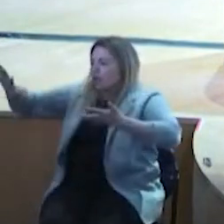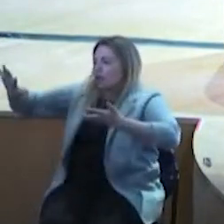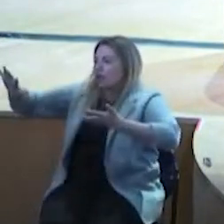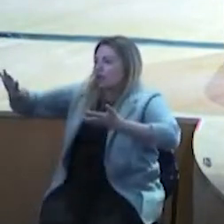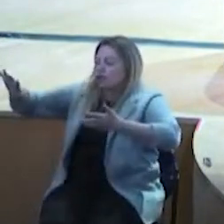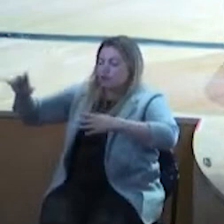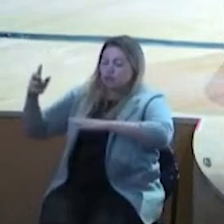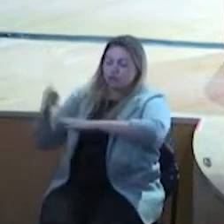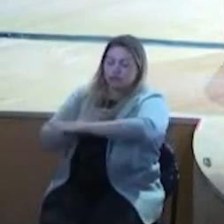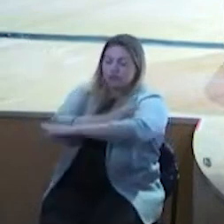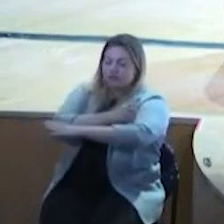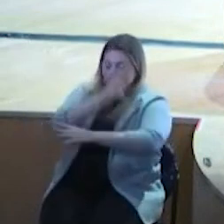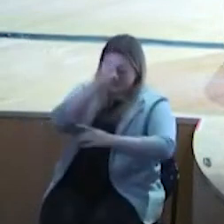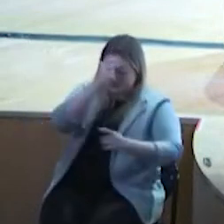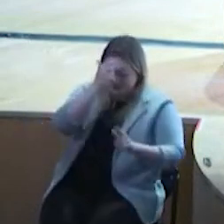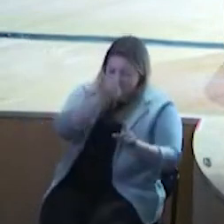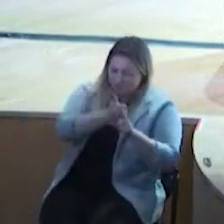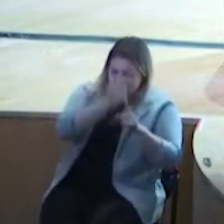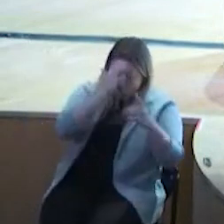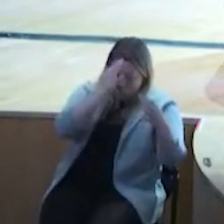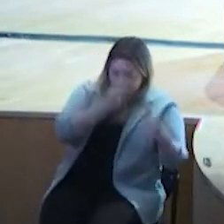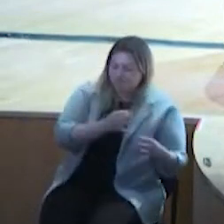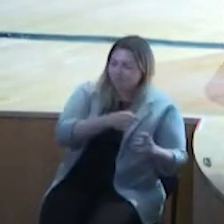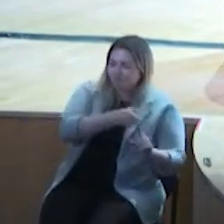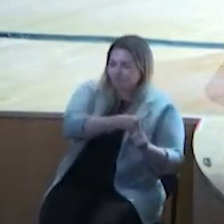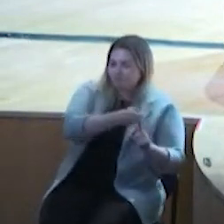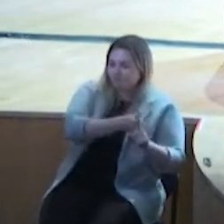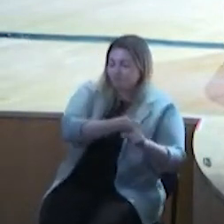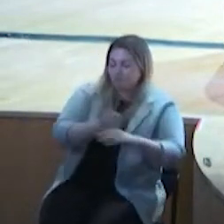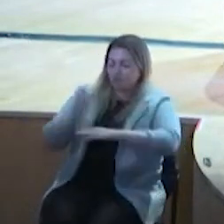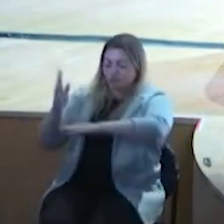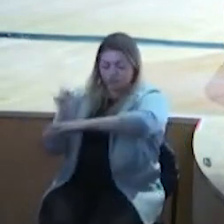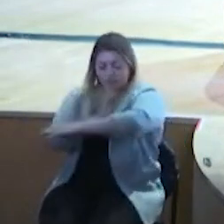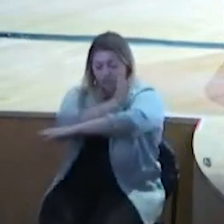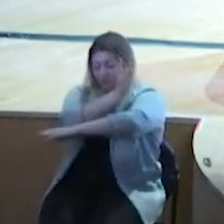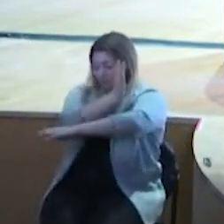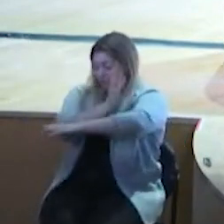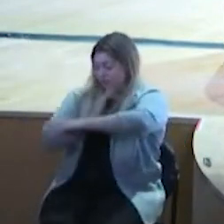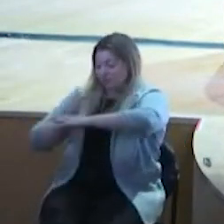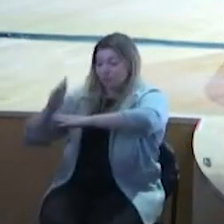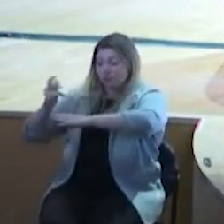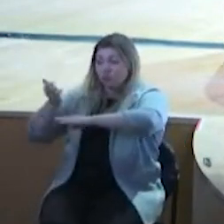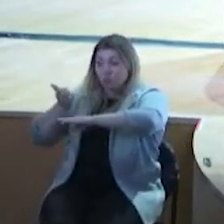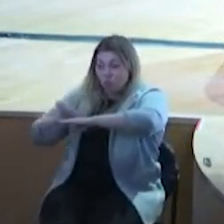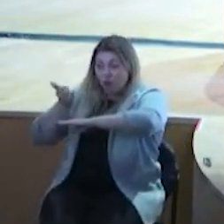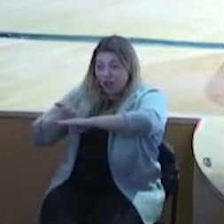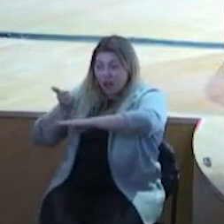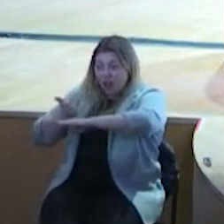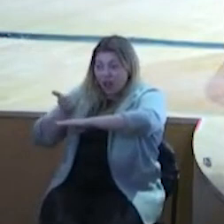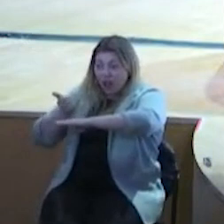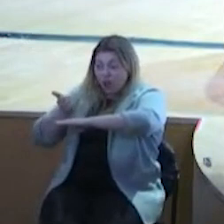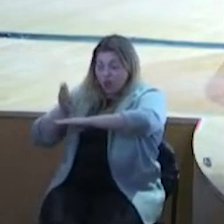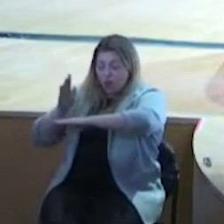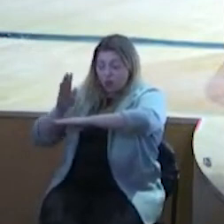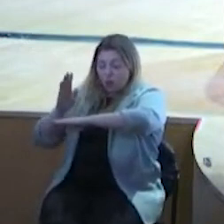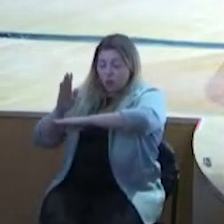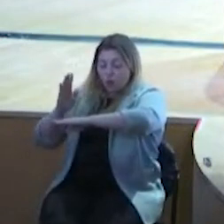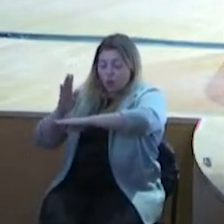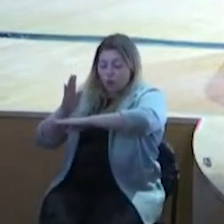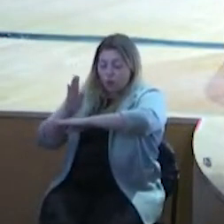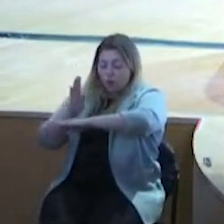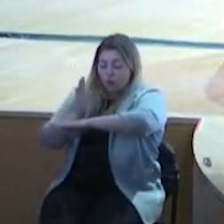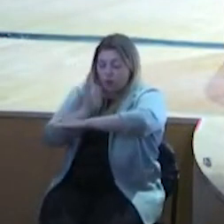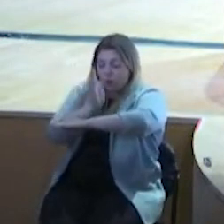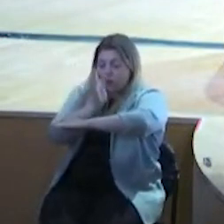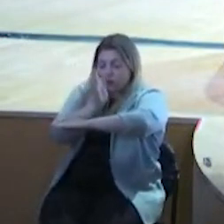to self-determination. And right now, at this point in time in history, that pendulum is